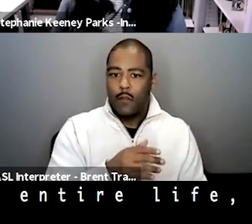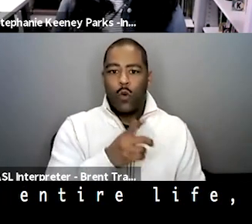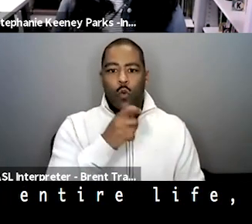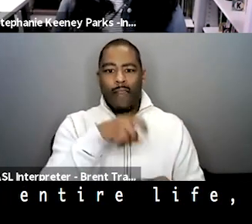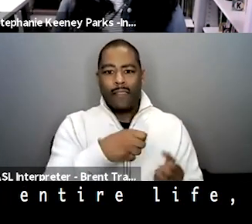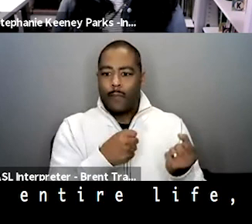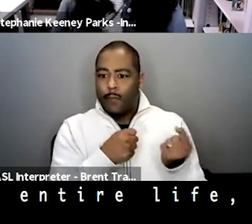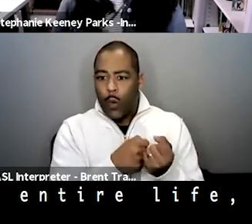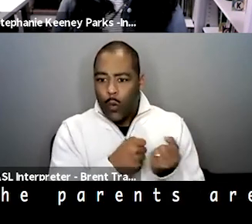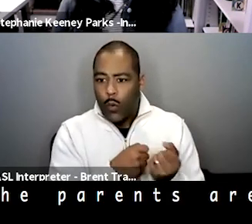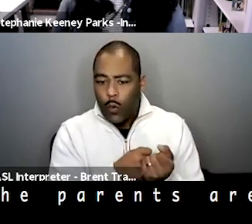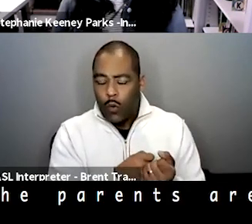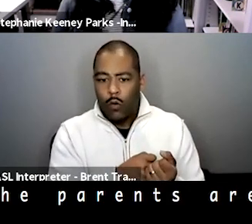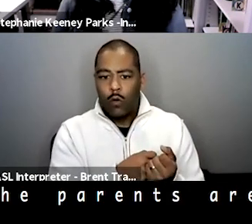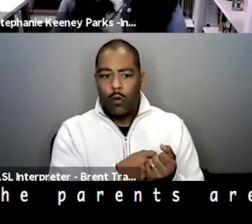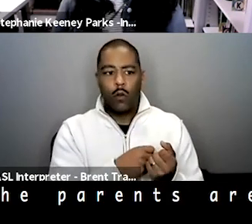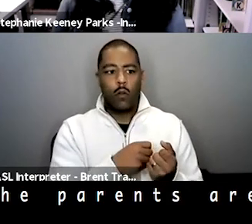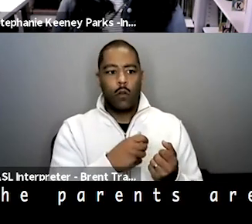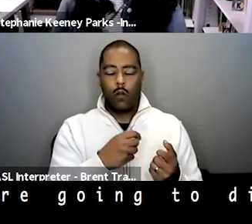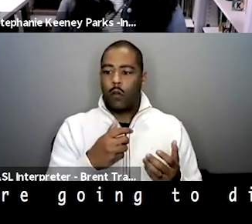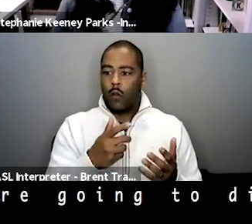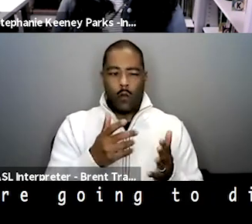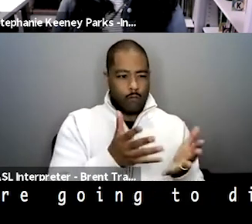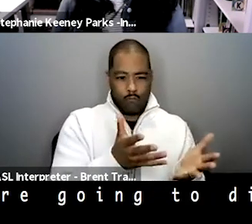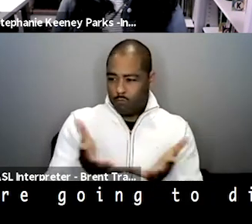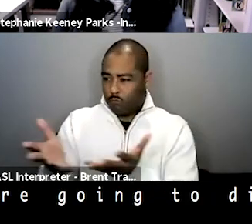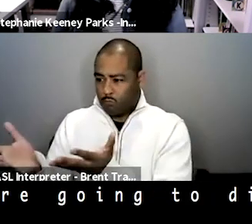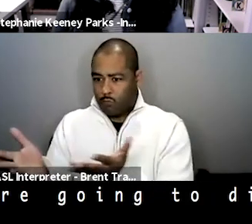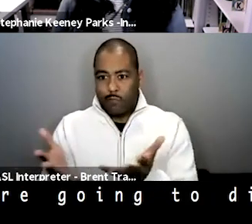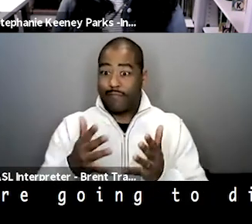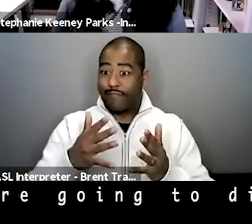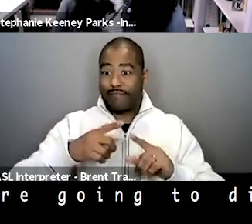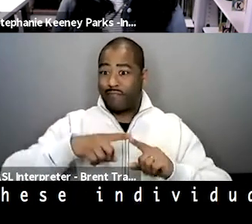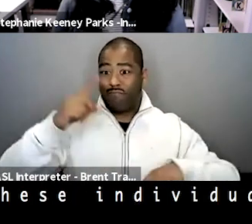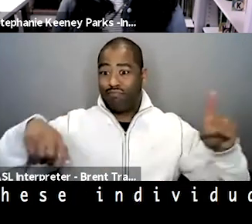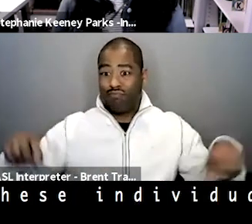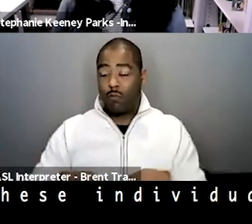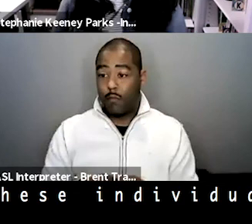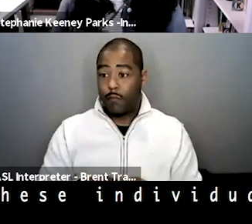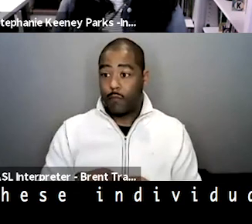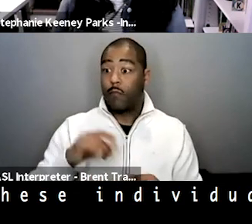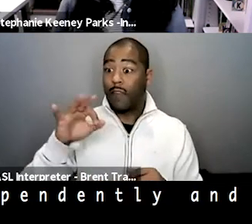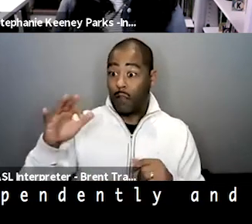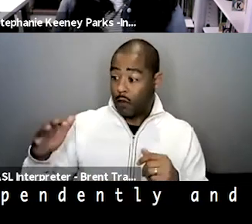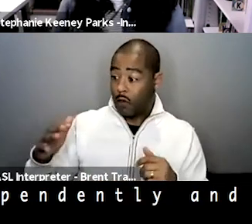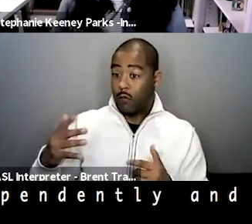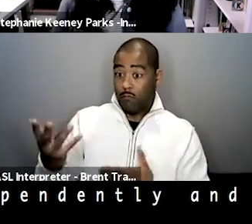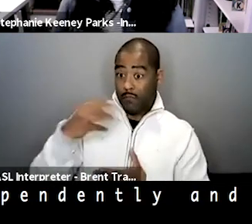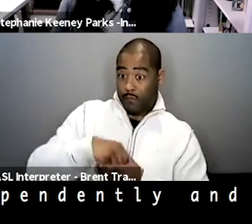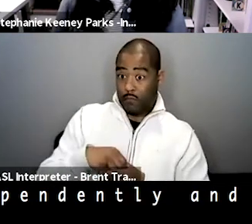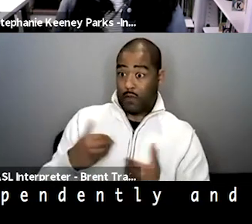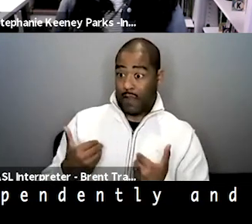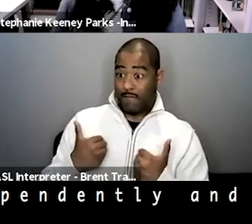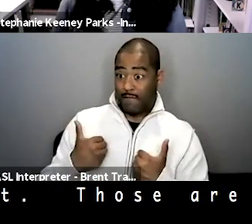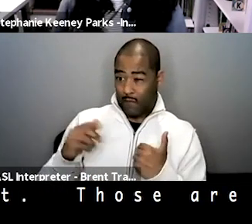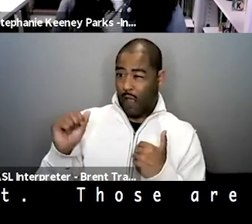life. You know, the parents are gonna die. We're gonna die. And some of these